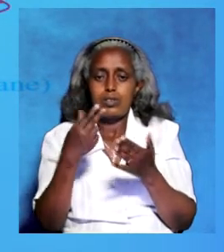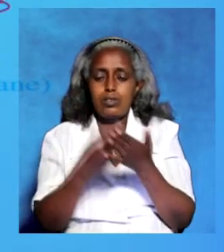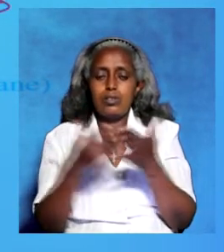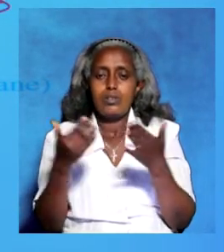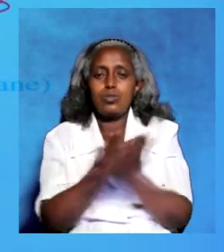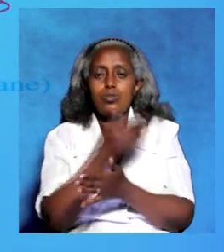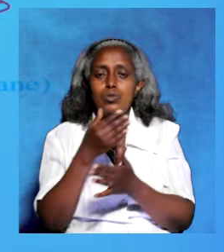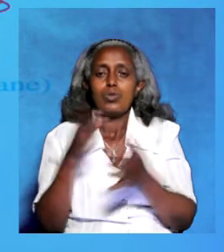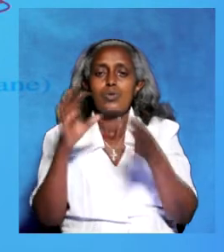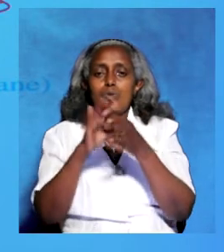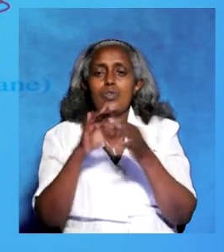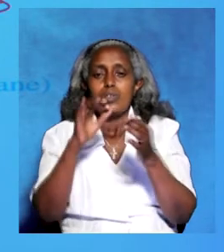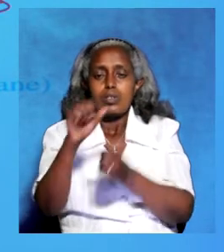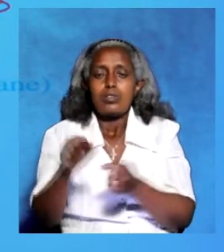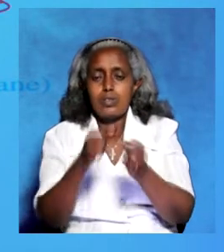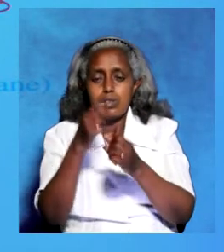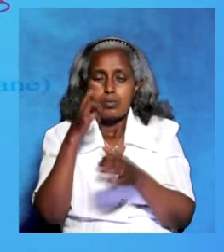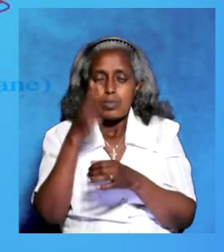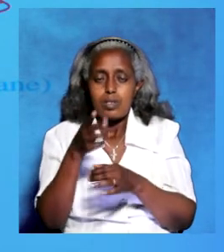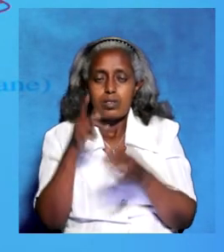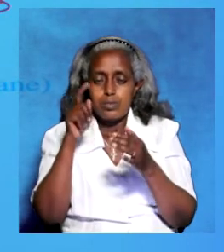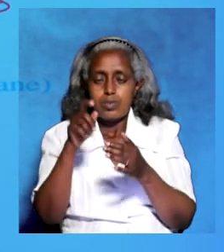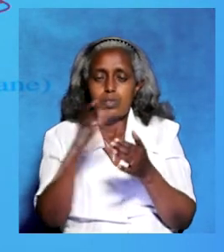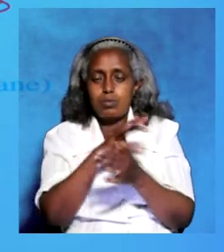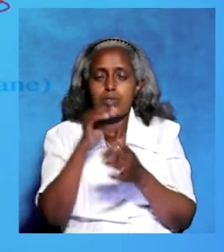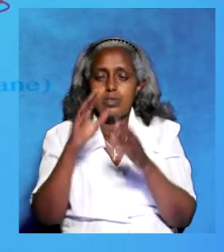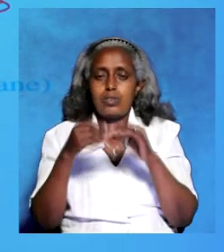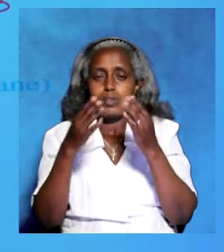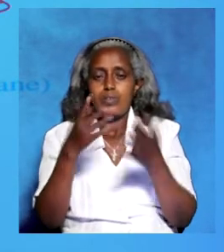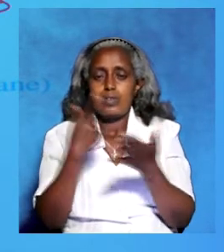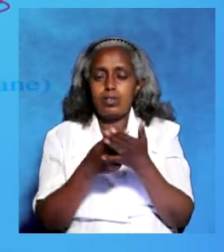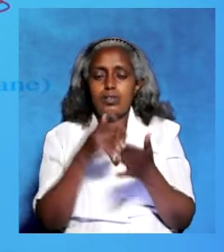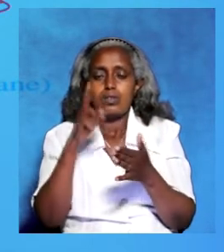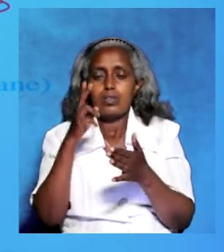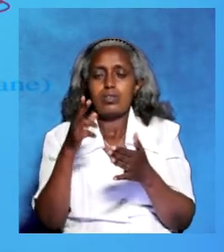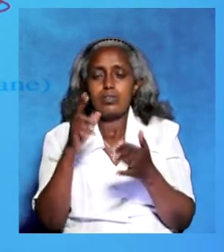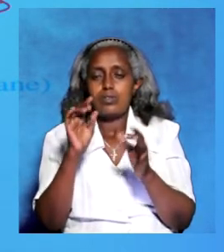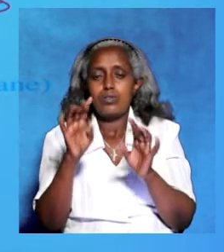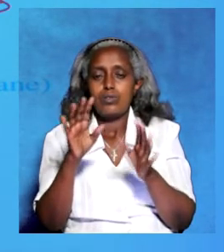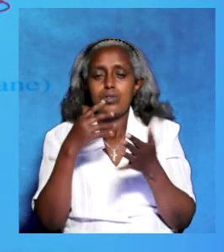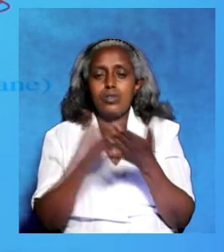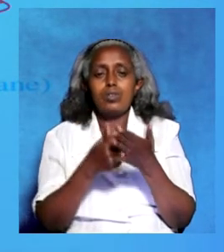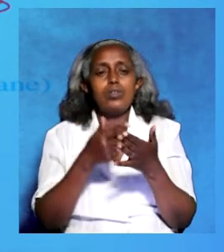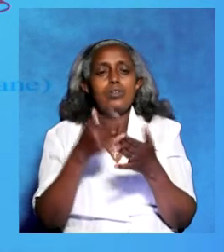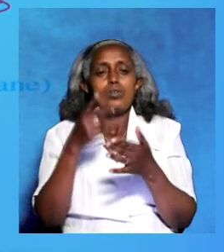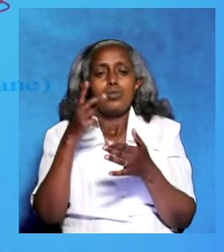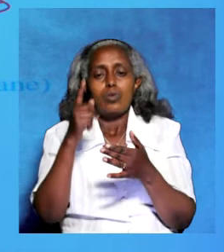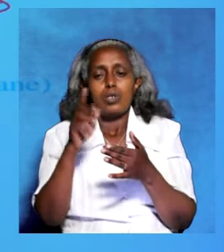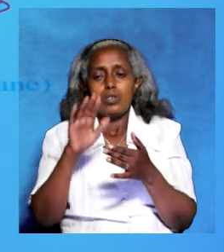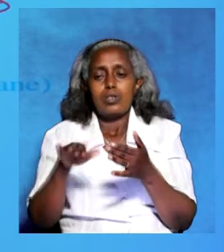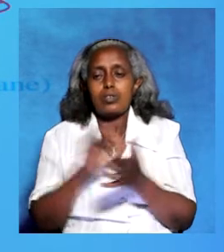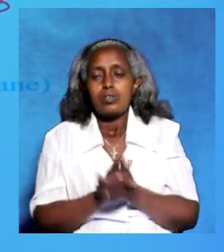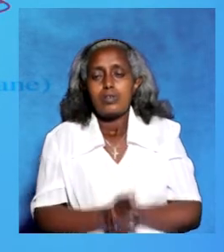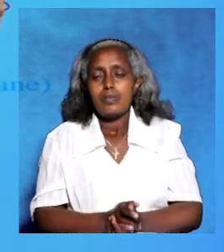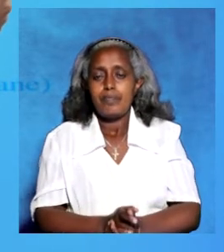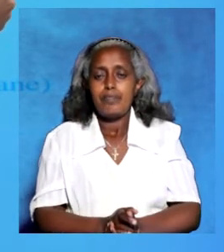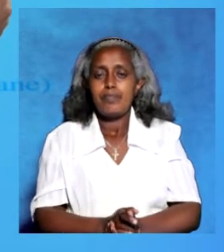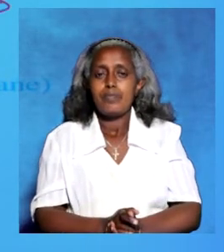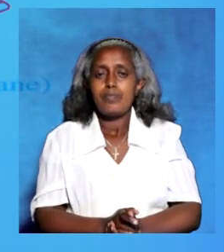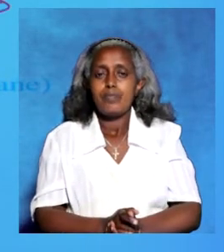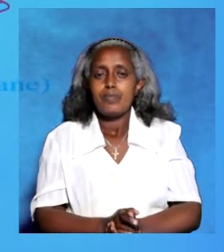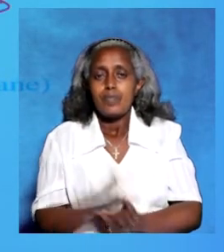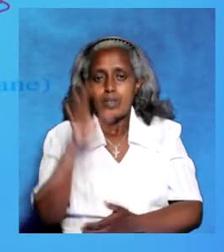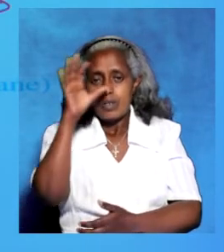coordinate system, x prime is given by x minus h. Y prime, if we have, let's assume y here, they assume this to be